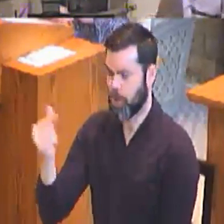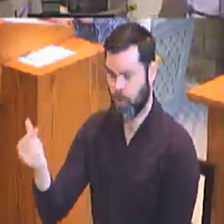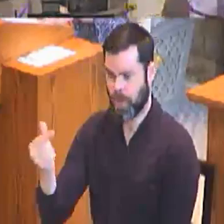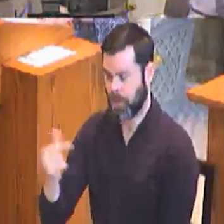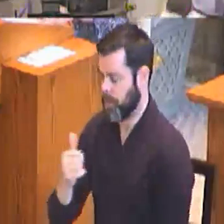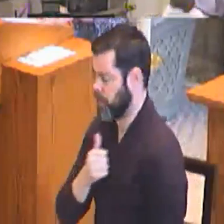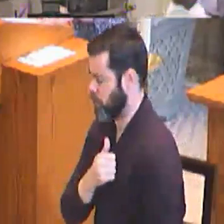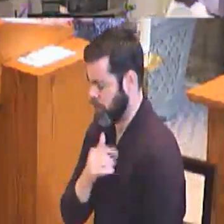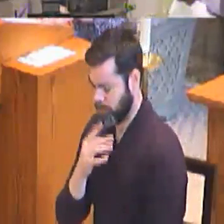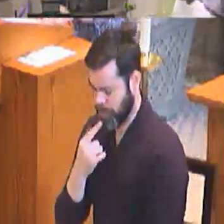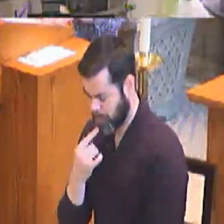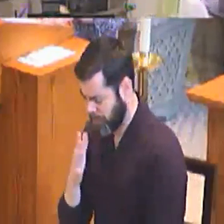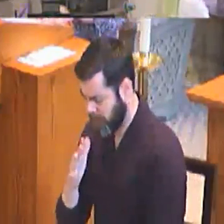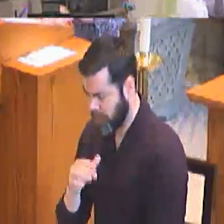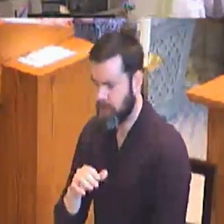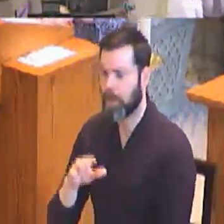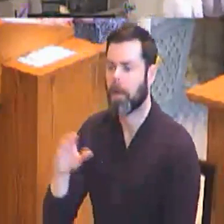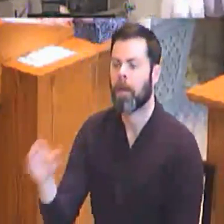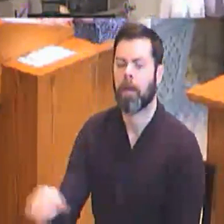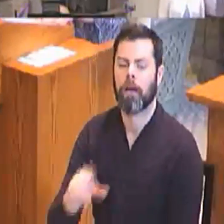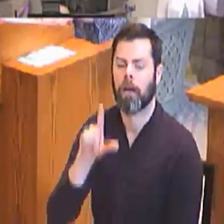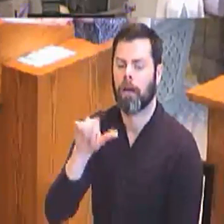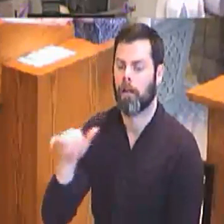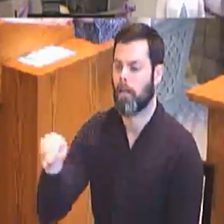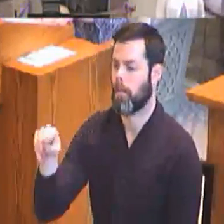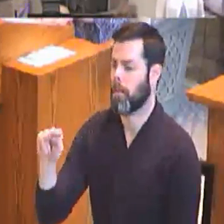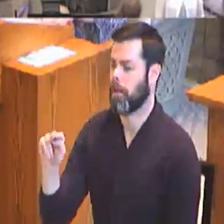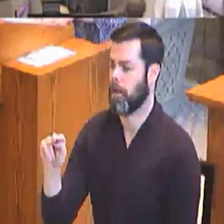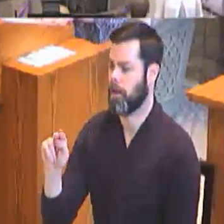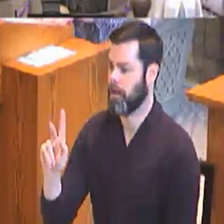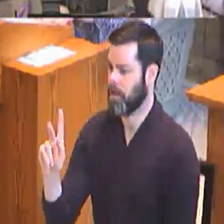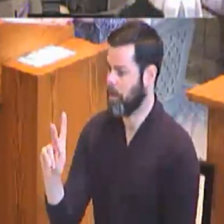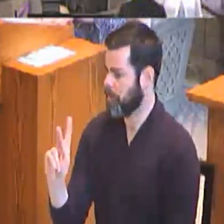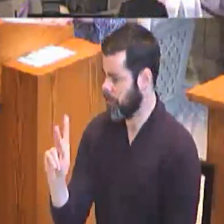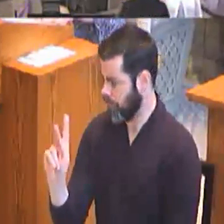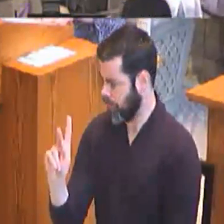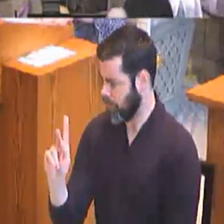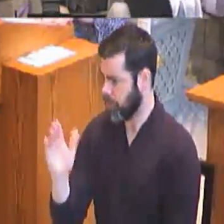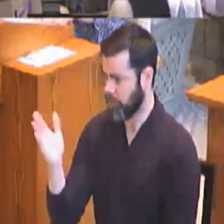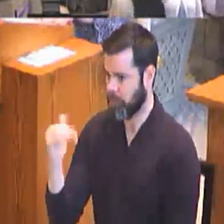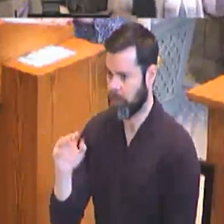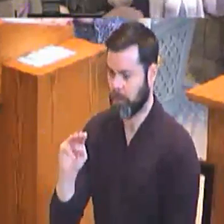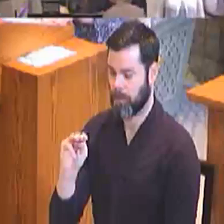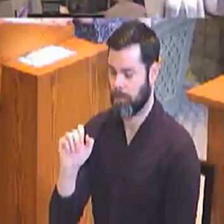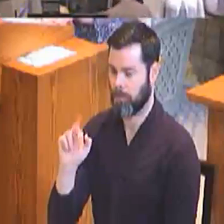Grazzini, Lynn Keat, Marge Keith,